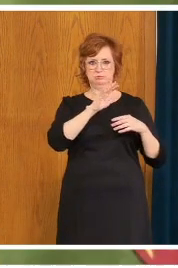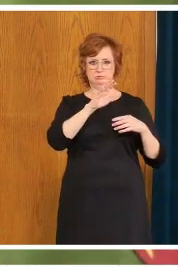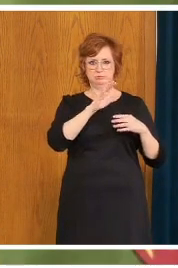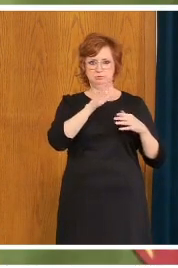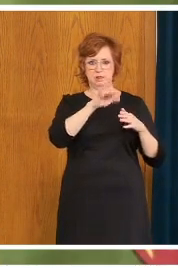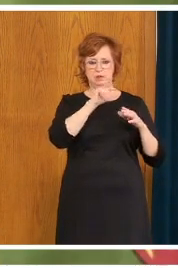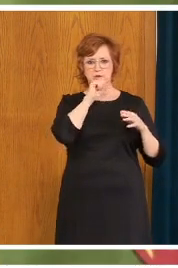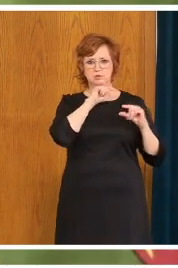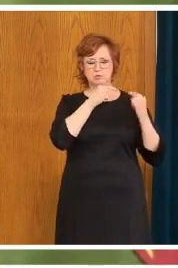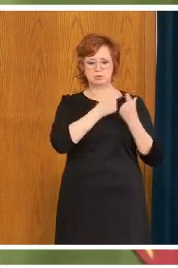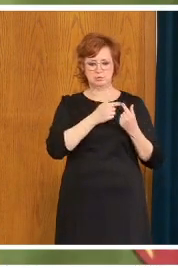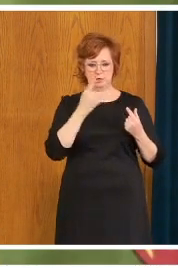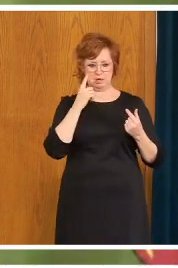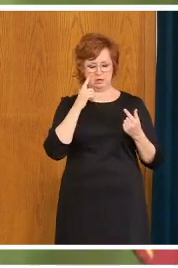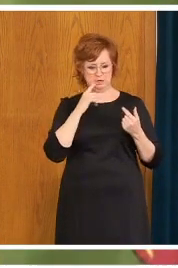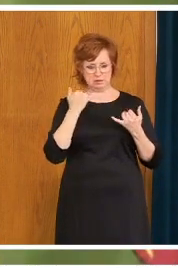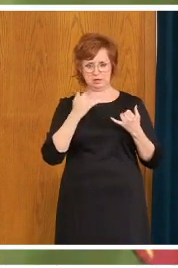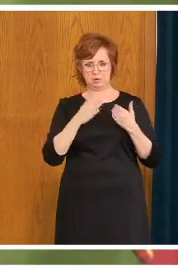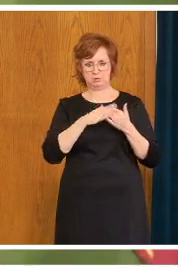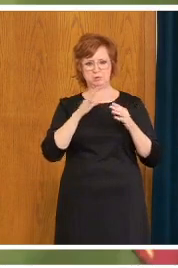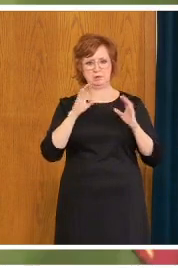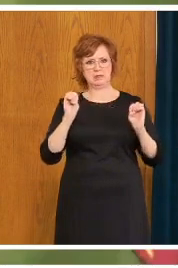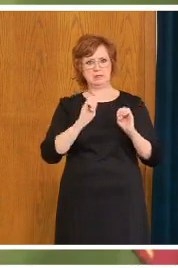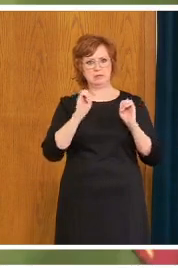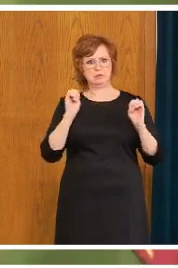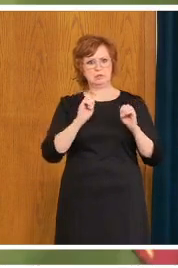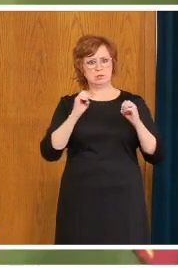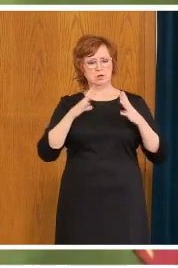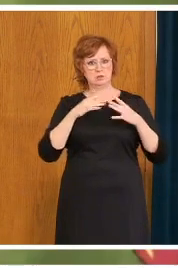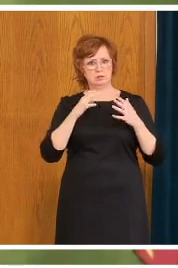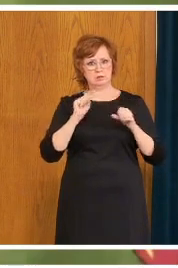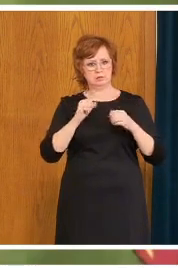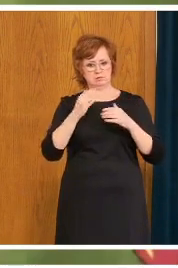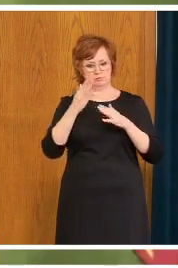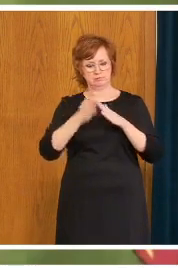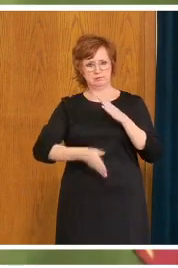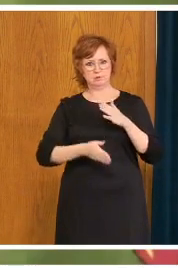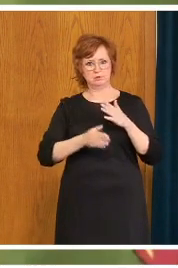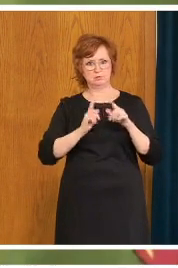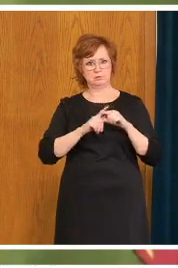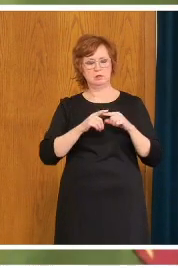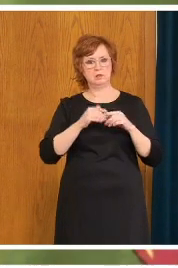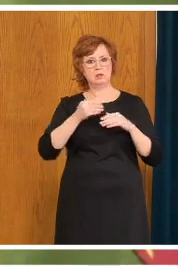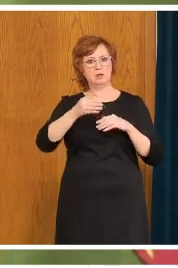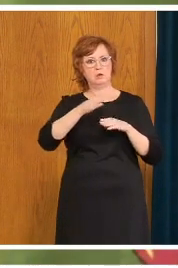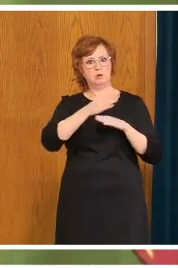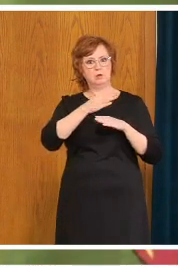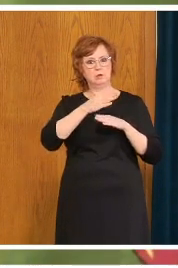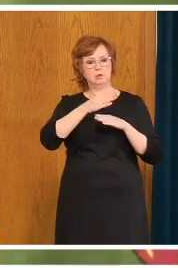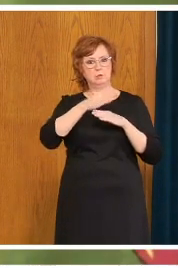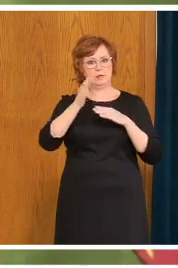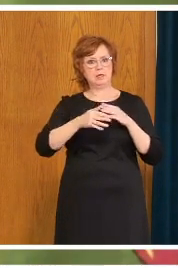of the break. If there's an opportunity on the weekend to go through the drive-through, and I would encourage any of them to do that.